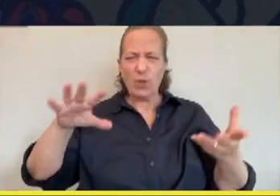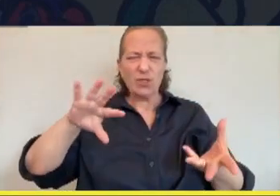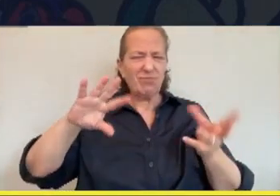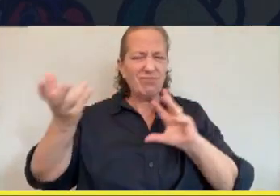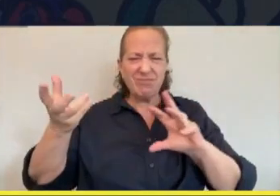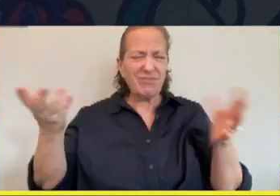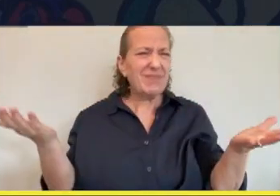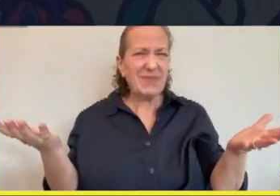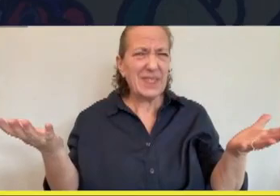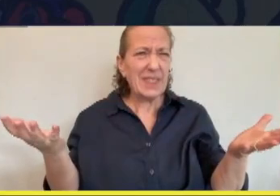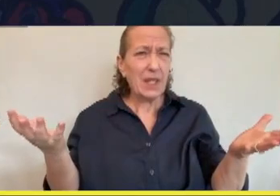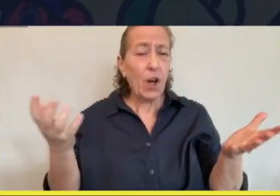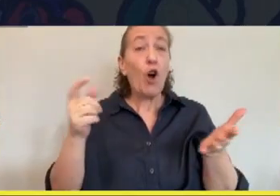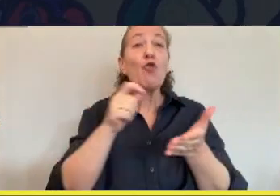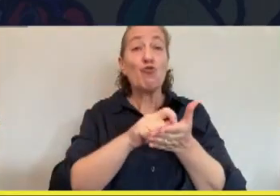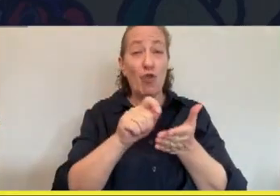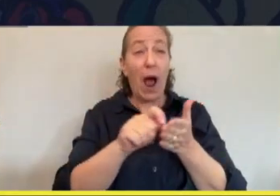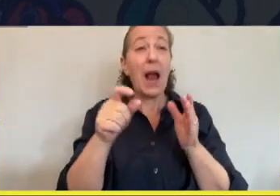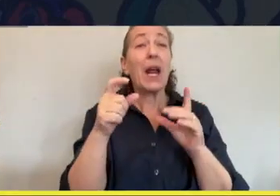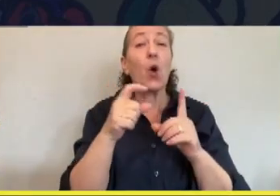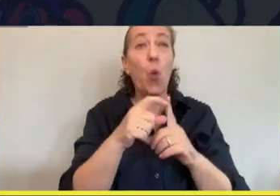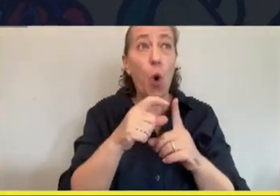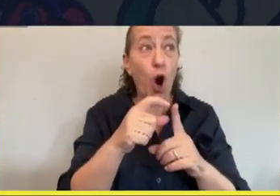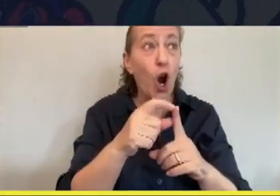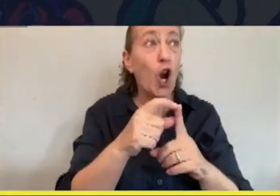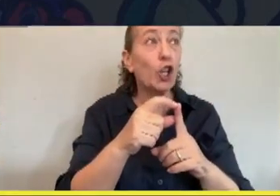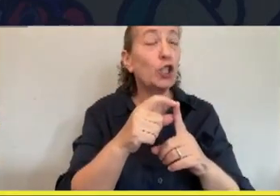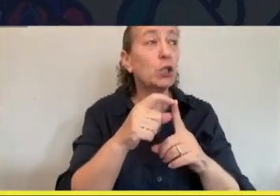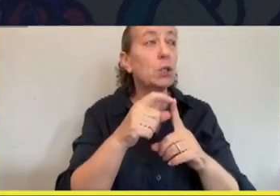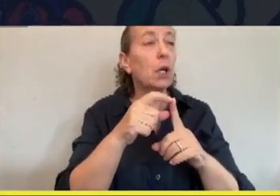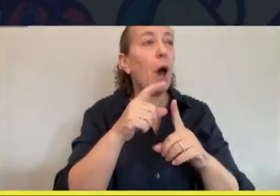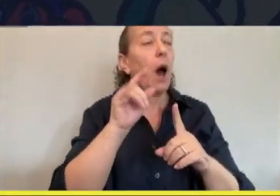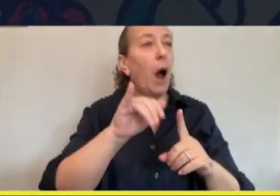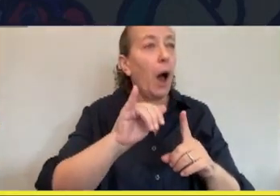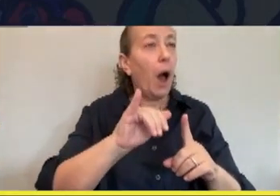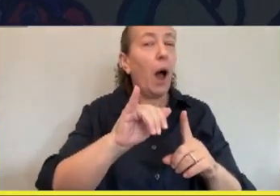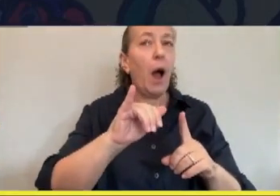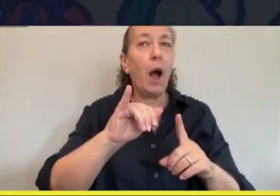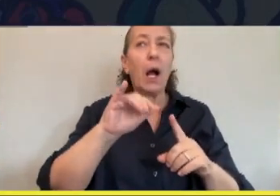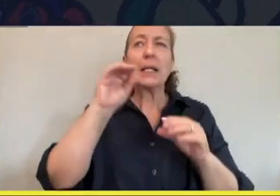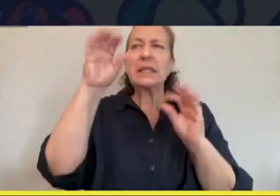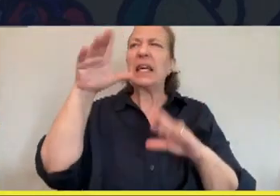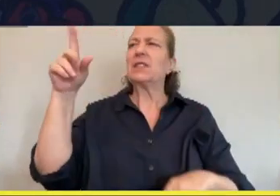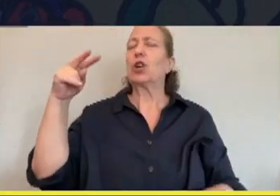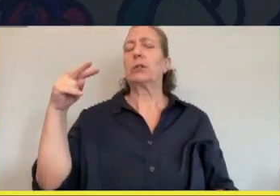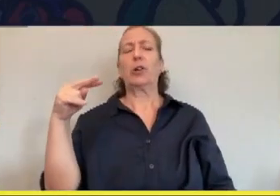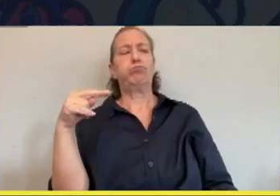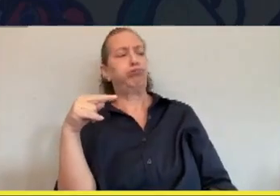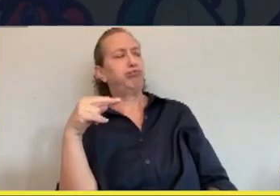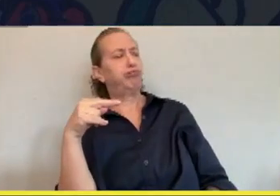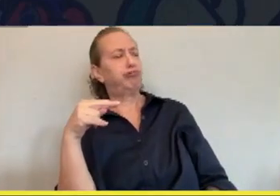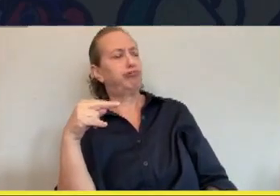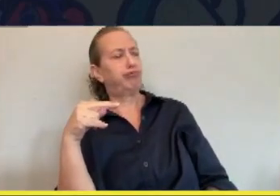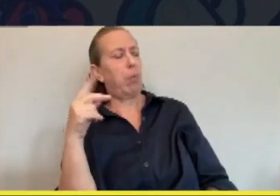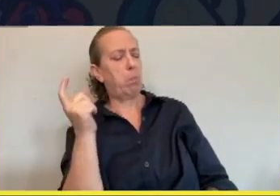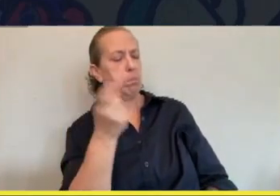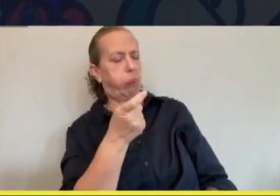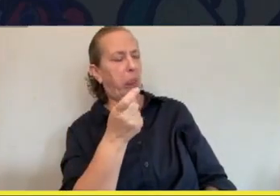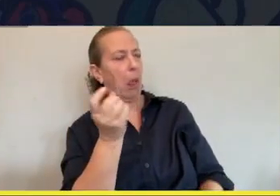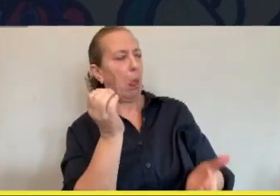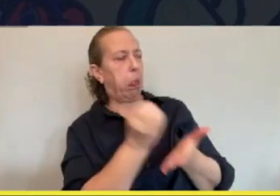writing words eluded me. Teachers clucked their tongues, issued zeros, told me to try